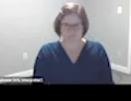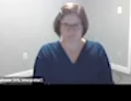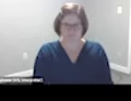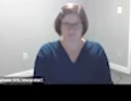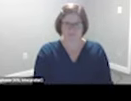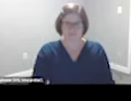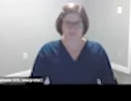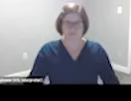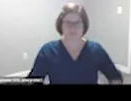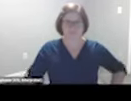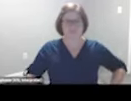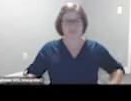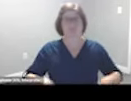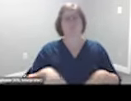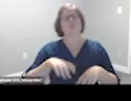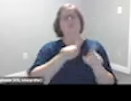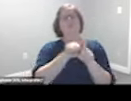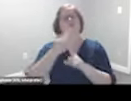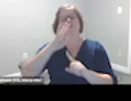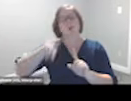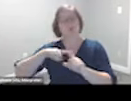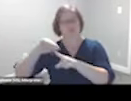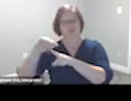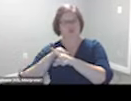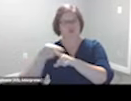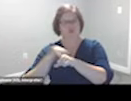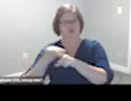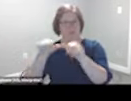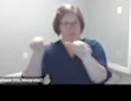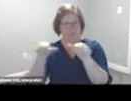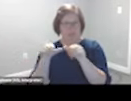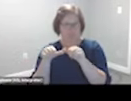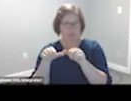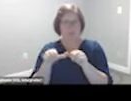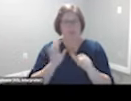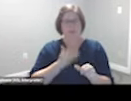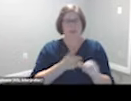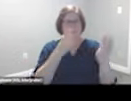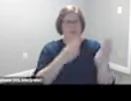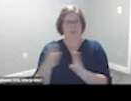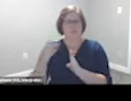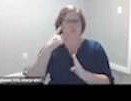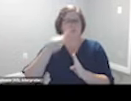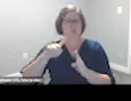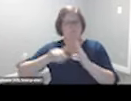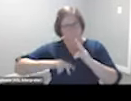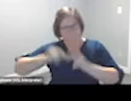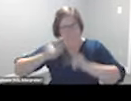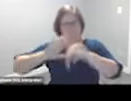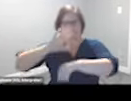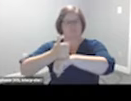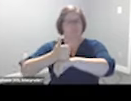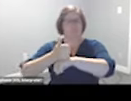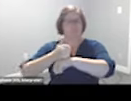So I also talked about training science communicators. So just lastly, I'd like to talk about our plans currently for building a national network